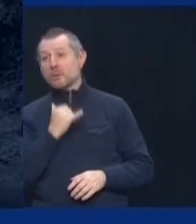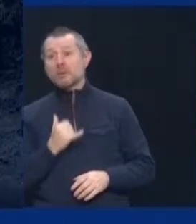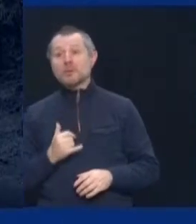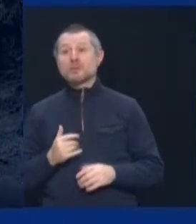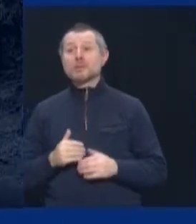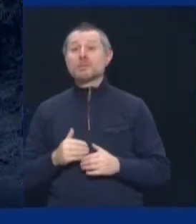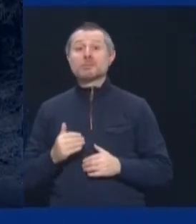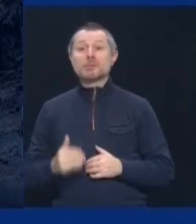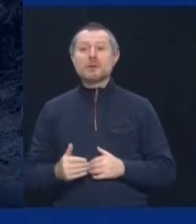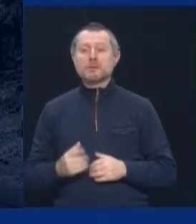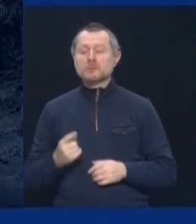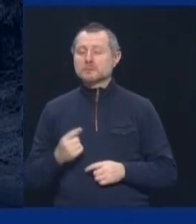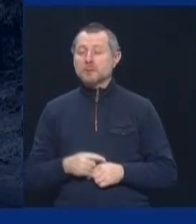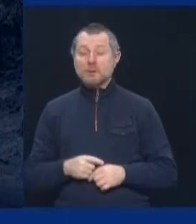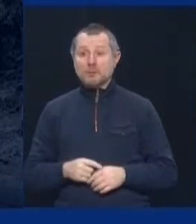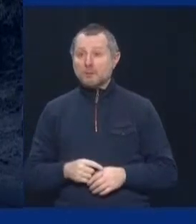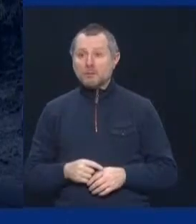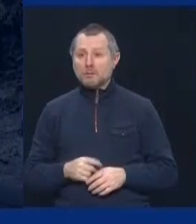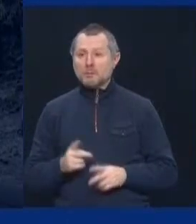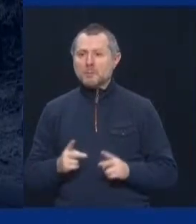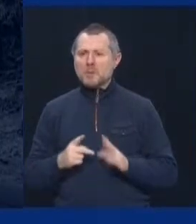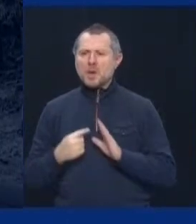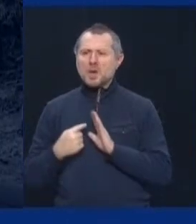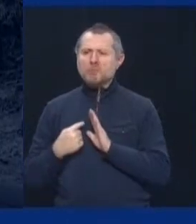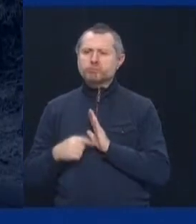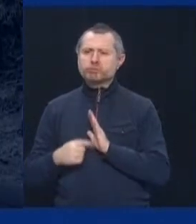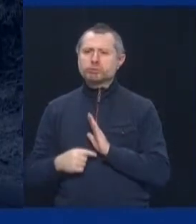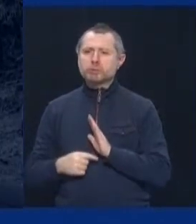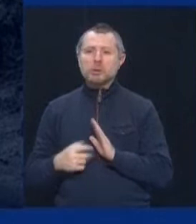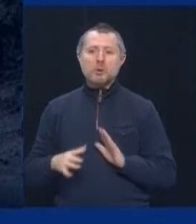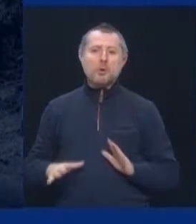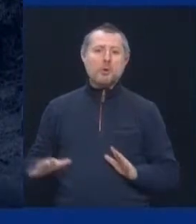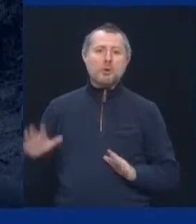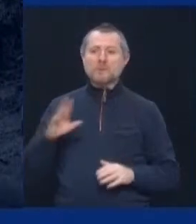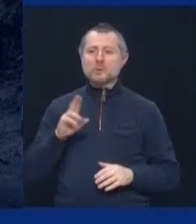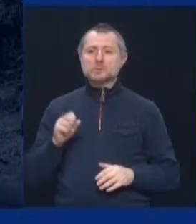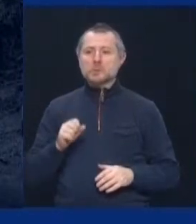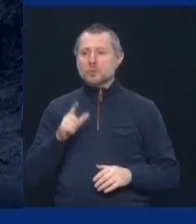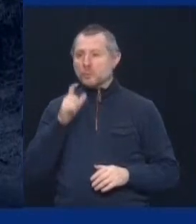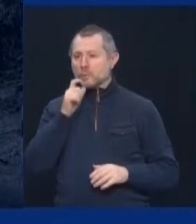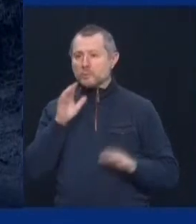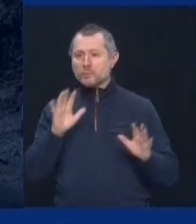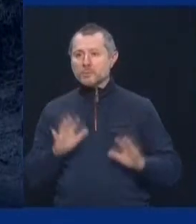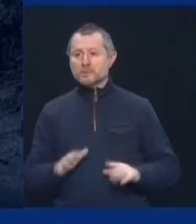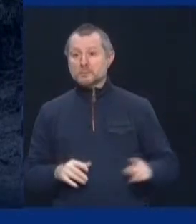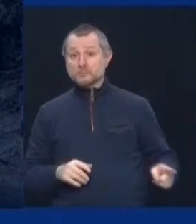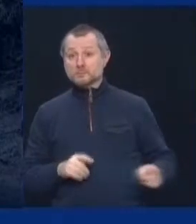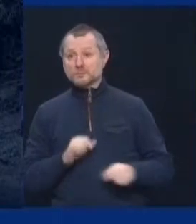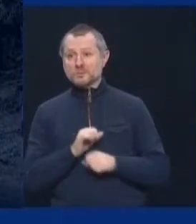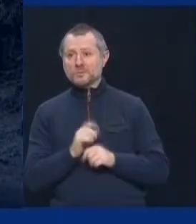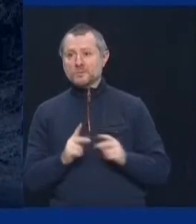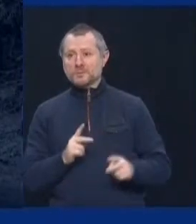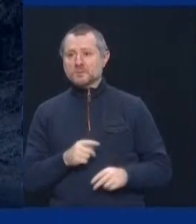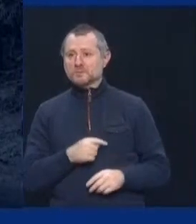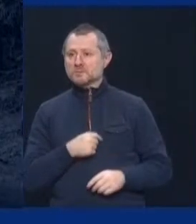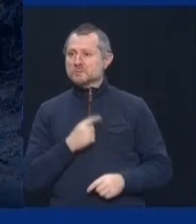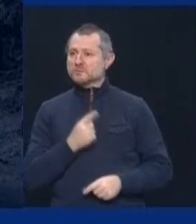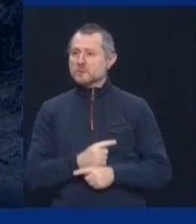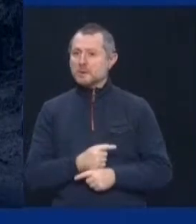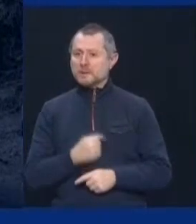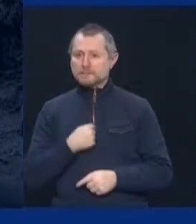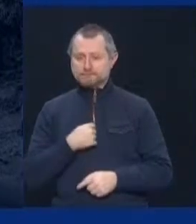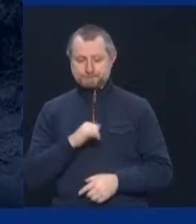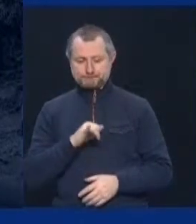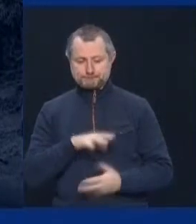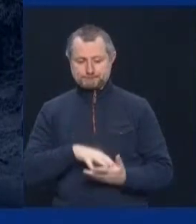savaged by the weather forecasters from across the nation for saying that their forecast was incorrect. So I am going to learn a little bit